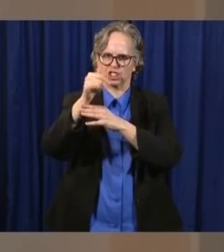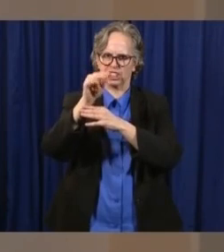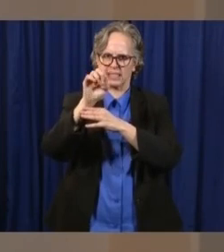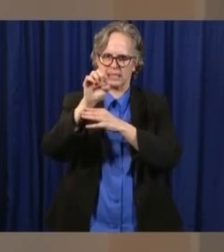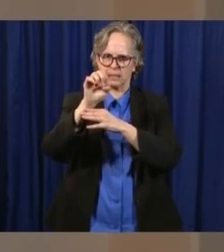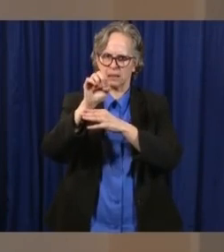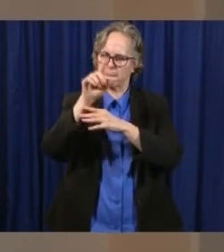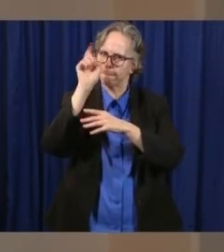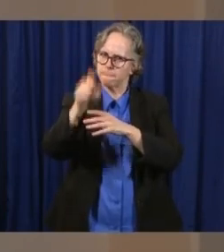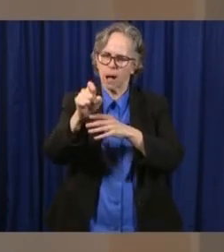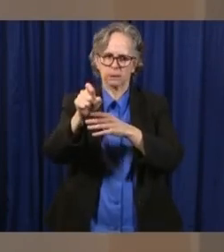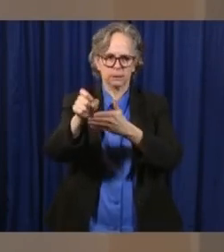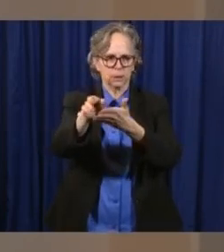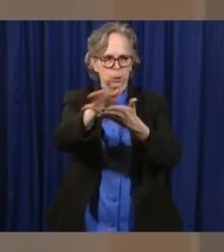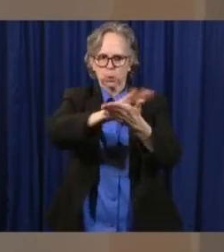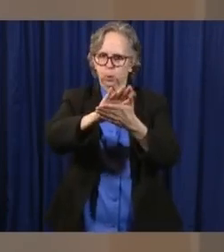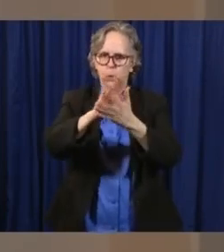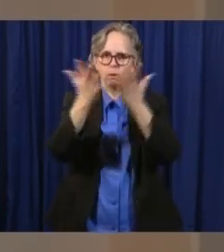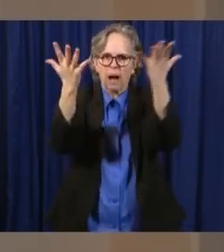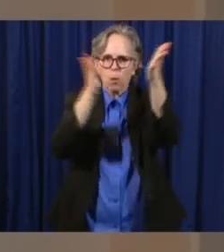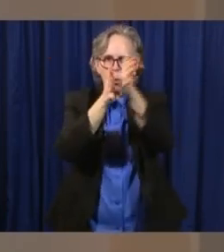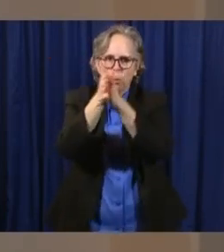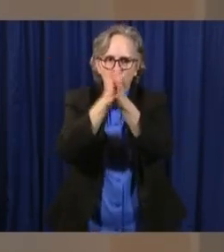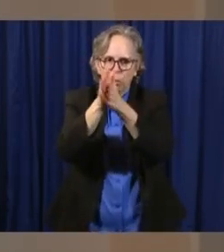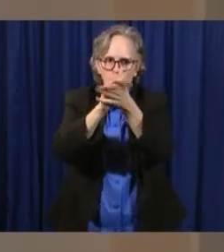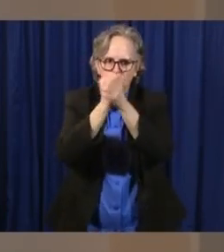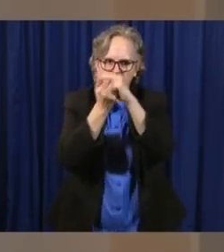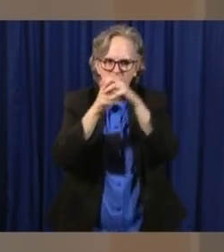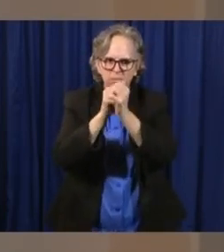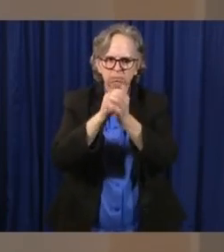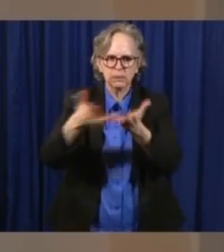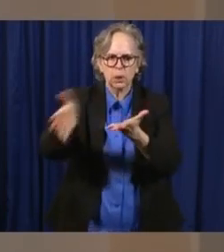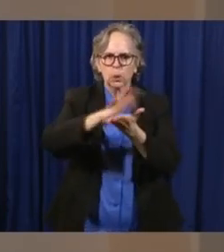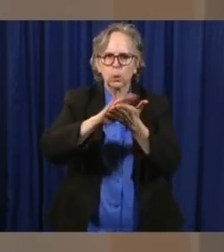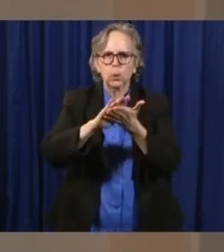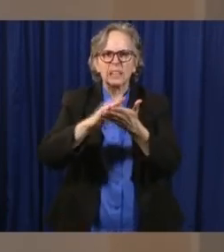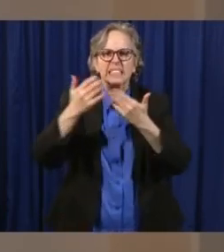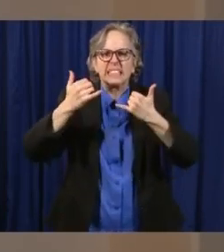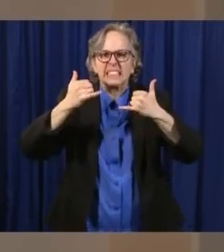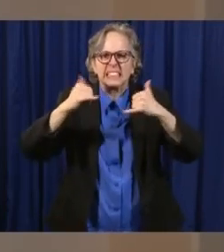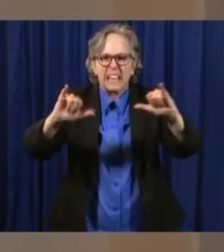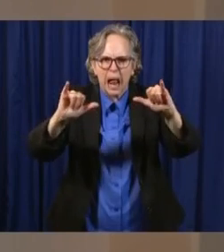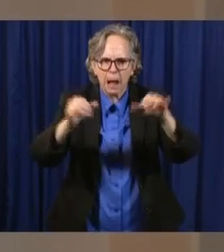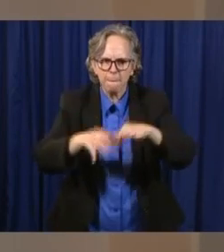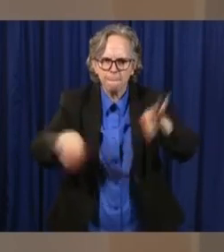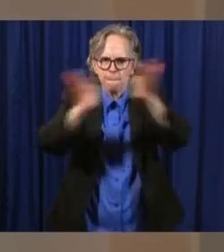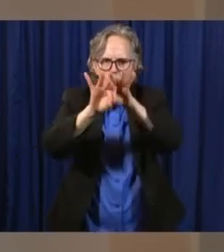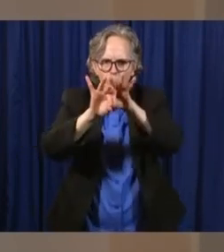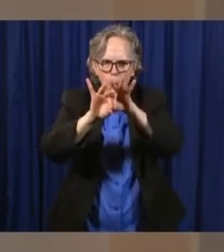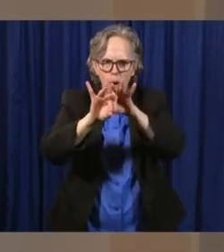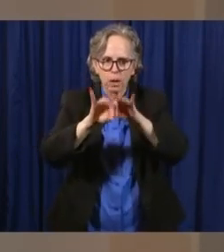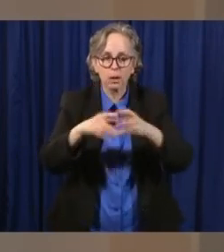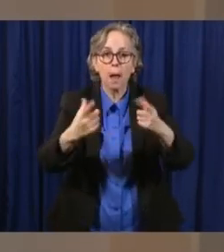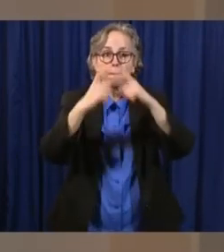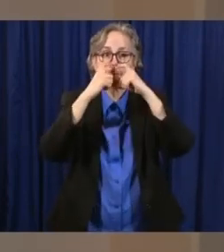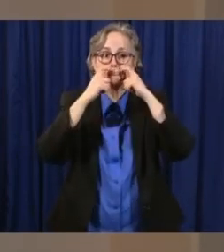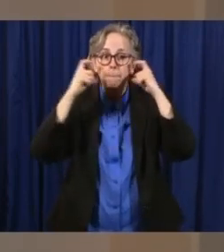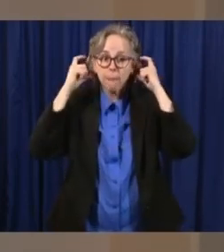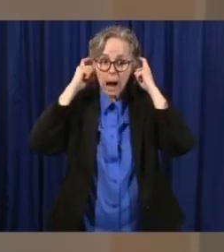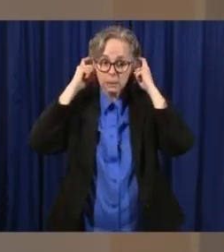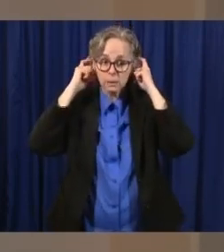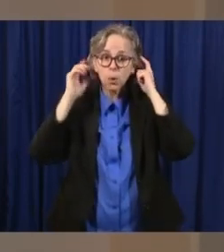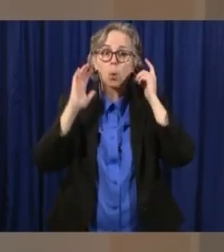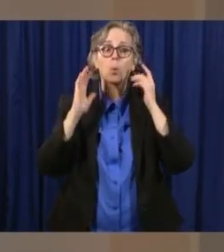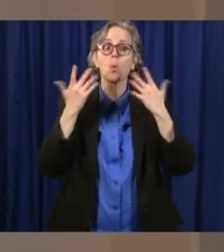not going to go away. Hand washing, sanitizers, these are still going to be part of our lives. masks will become more common and should be